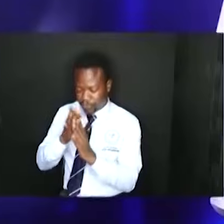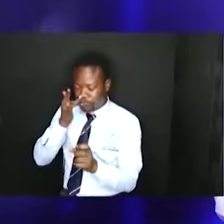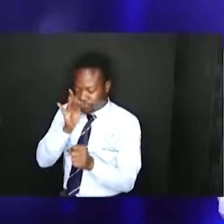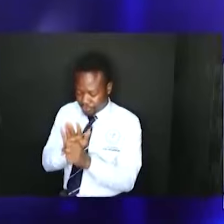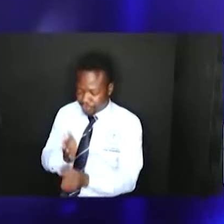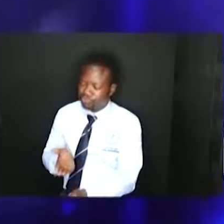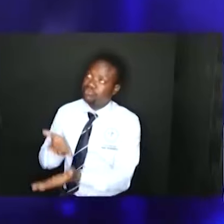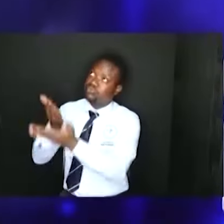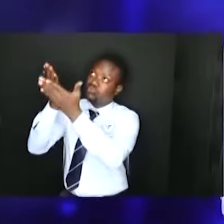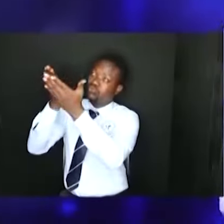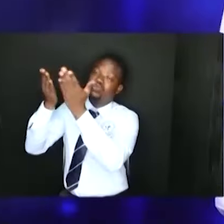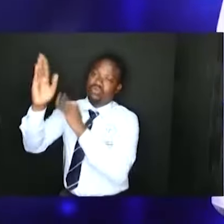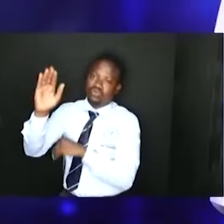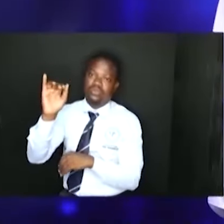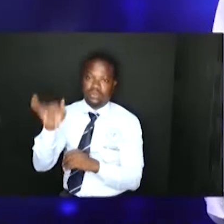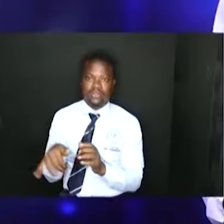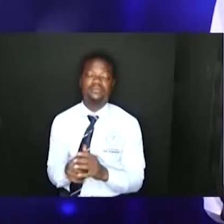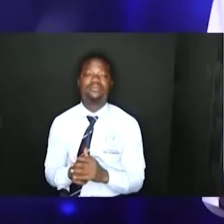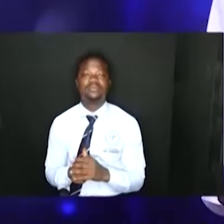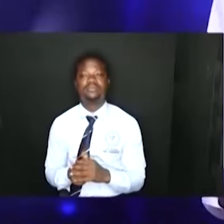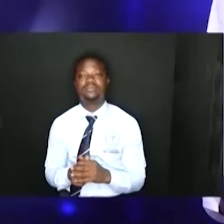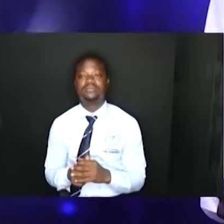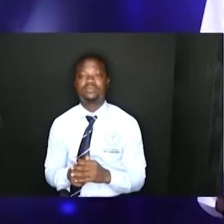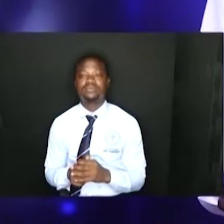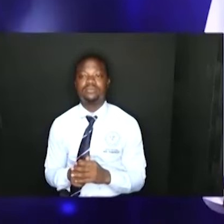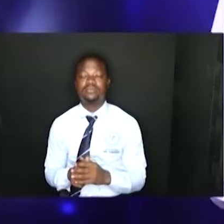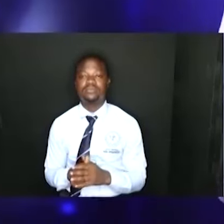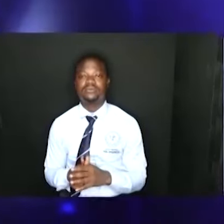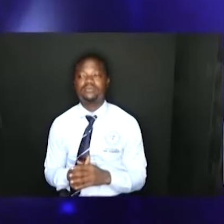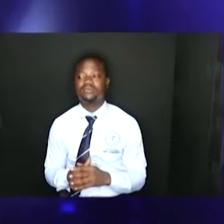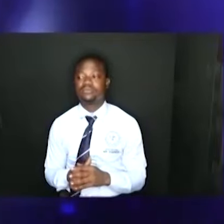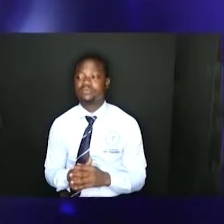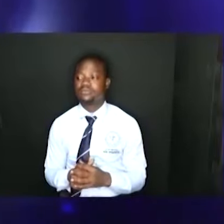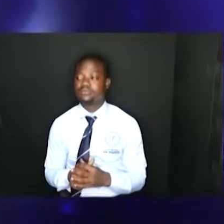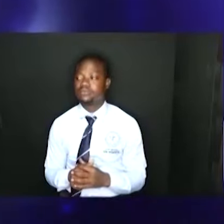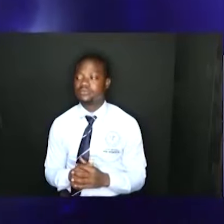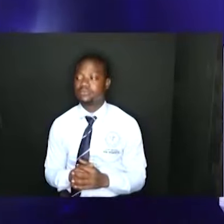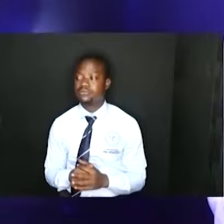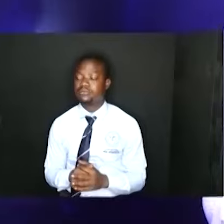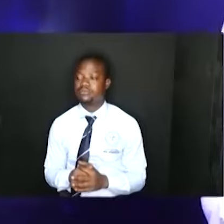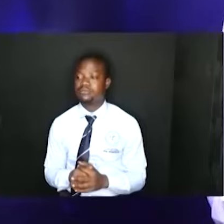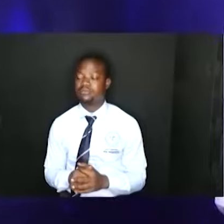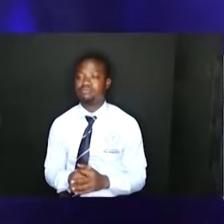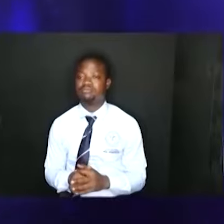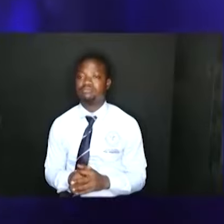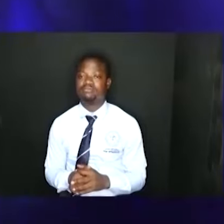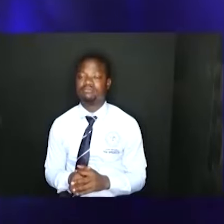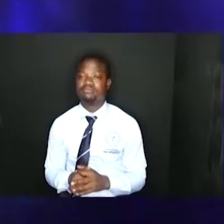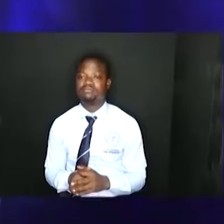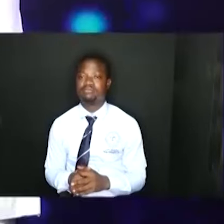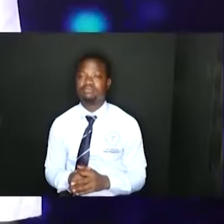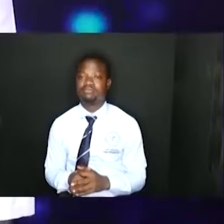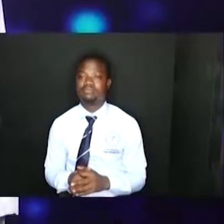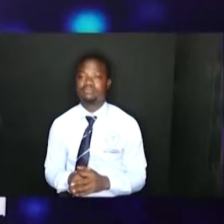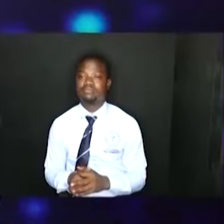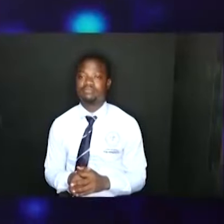wire emfri wafna na wo ma wafna obabenia ene ye mede no be ma urade ne nkwan ne nyina na oyiwan